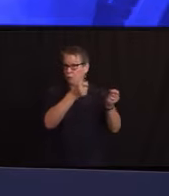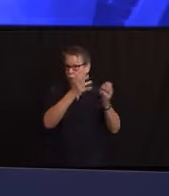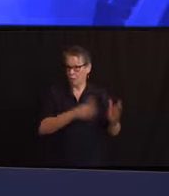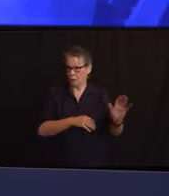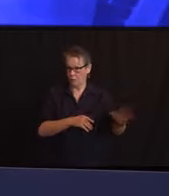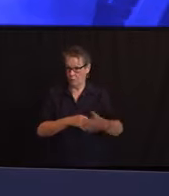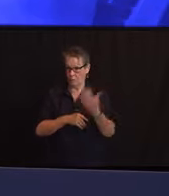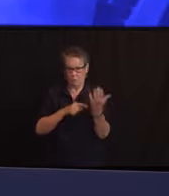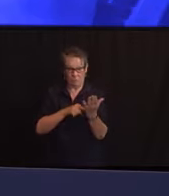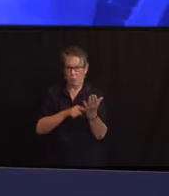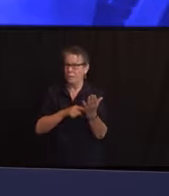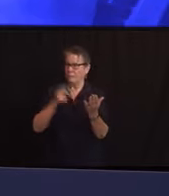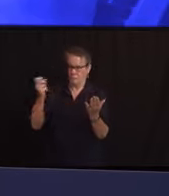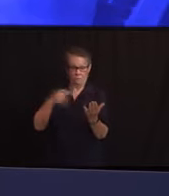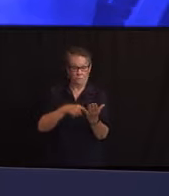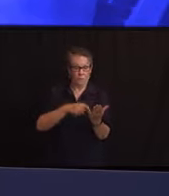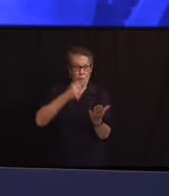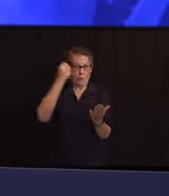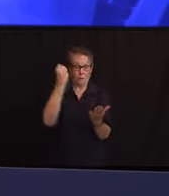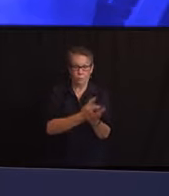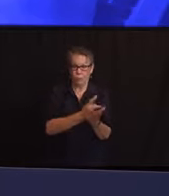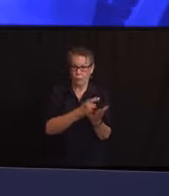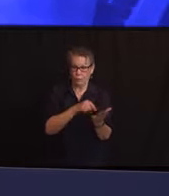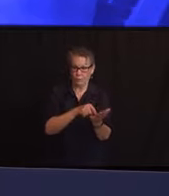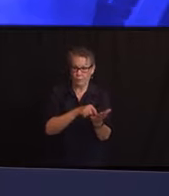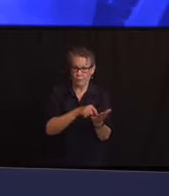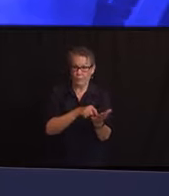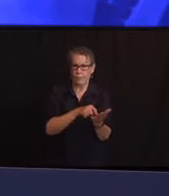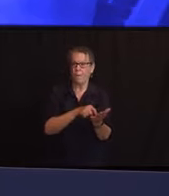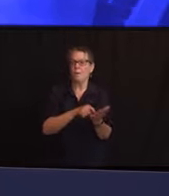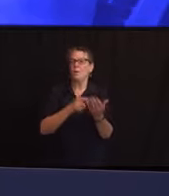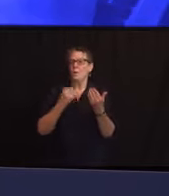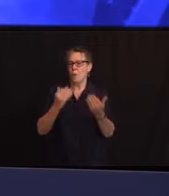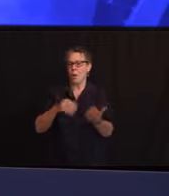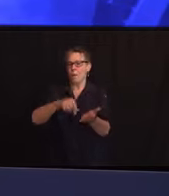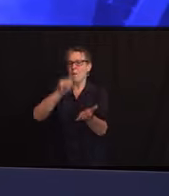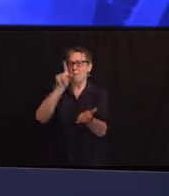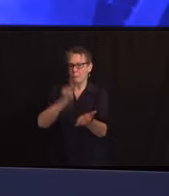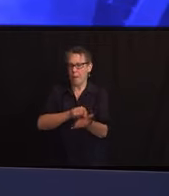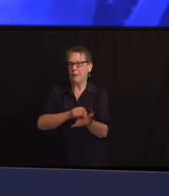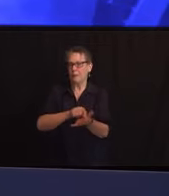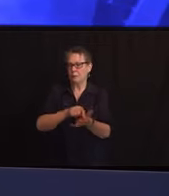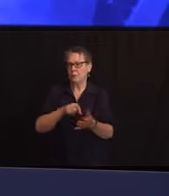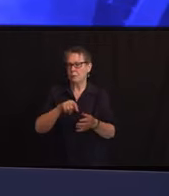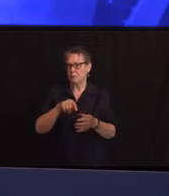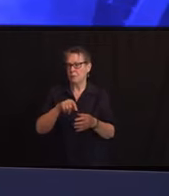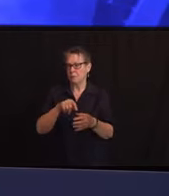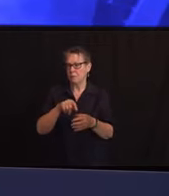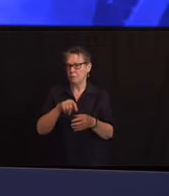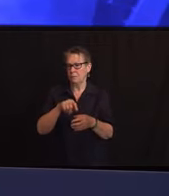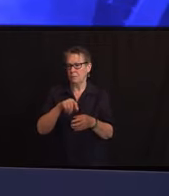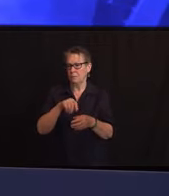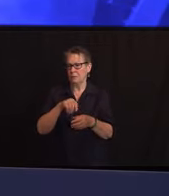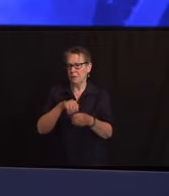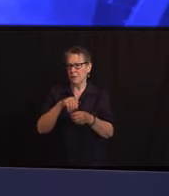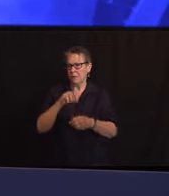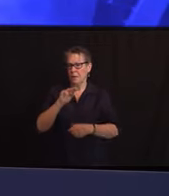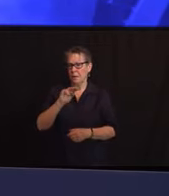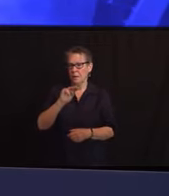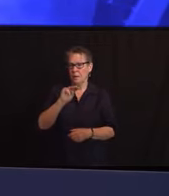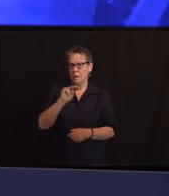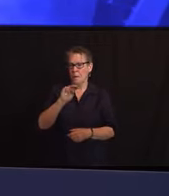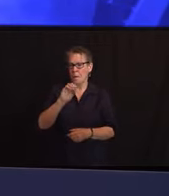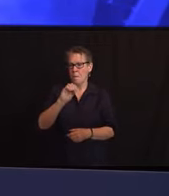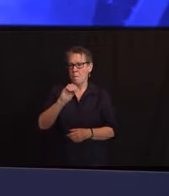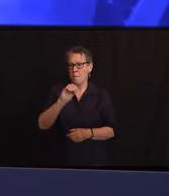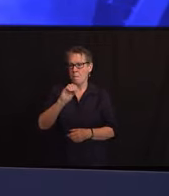application, the recommendation will be published in the Morbidity and Mortality Weekly Report. Now, moving on to my